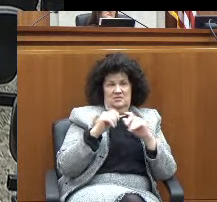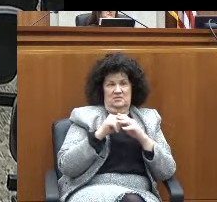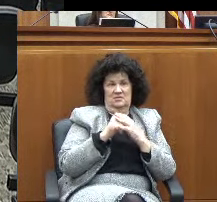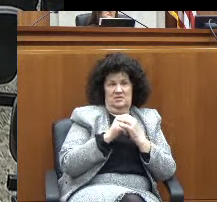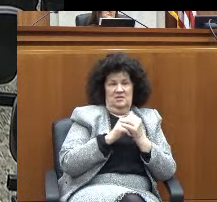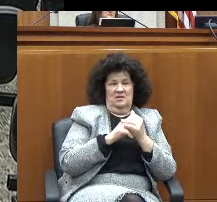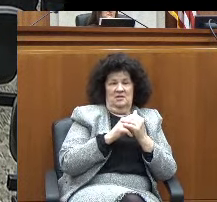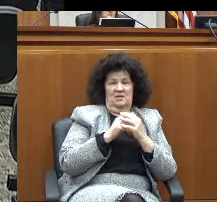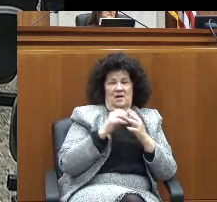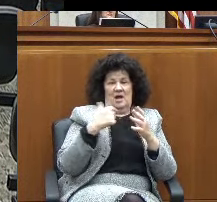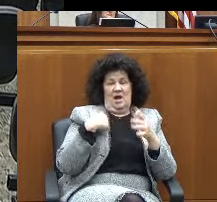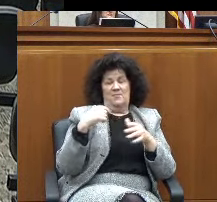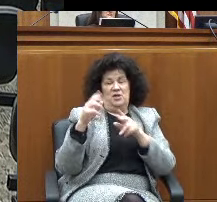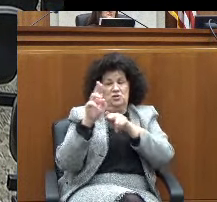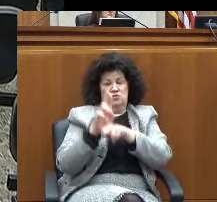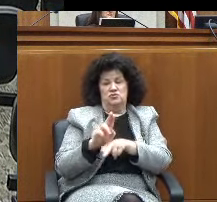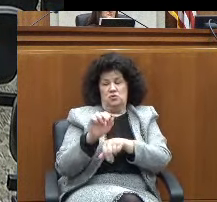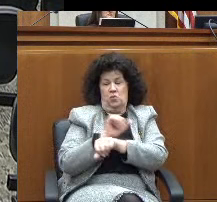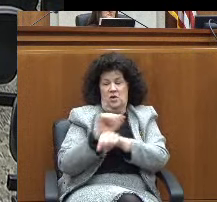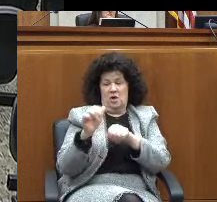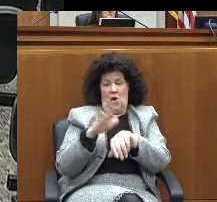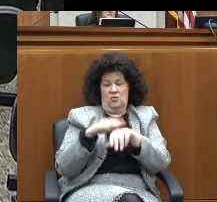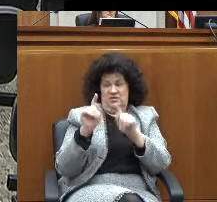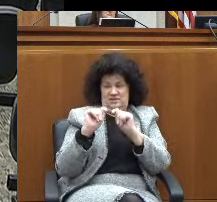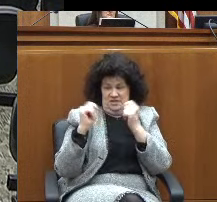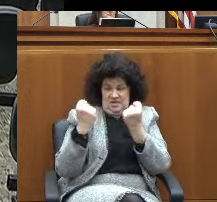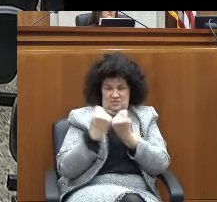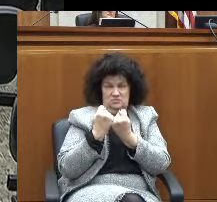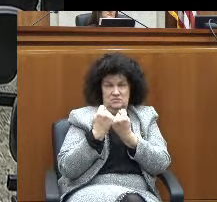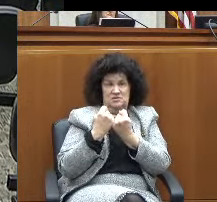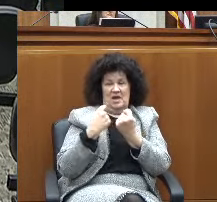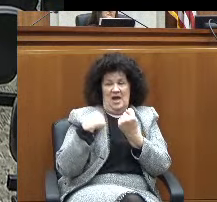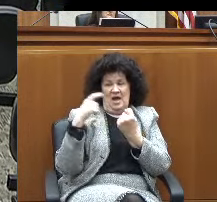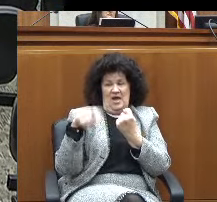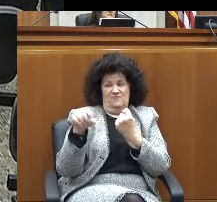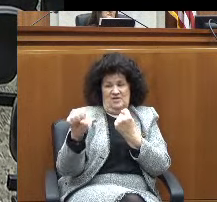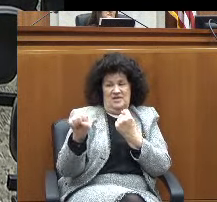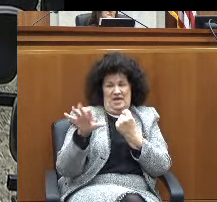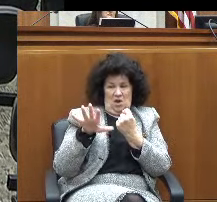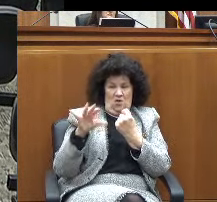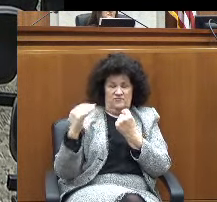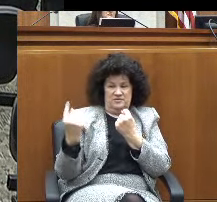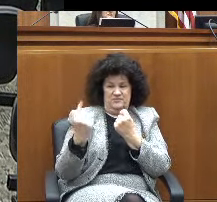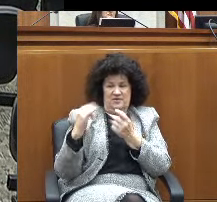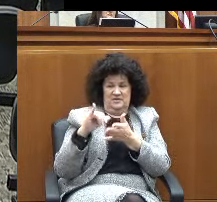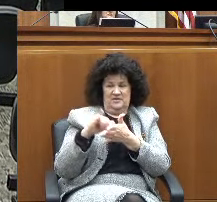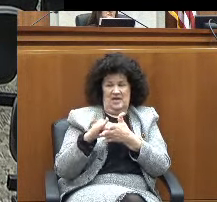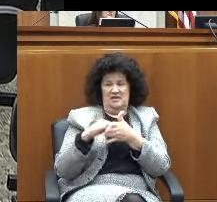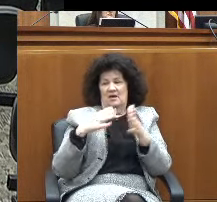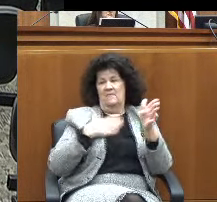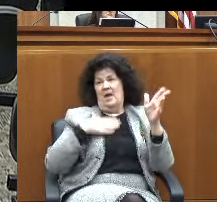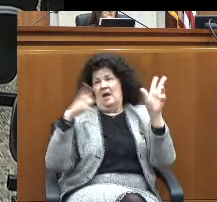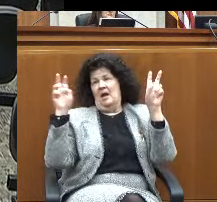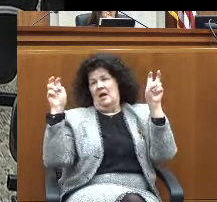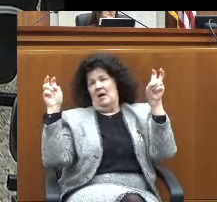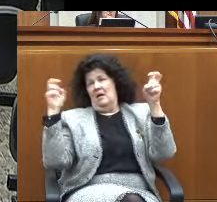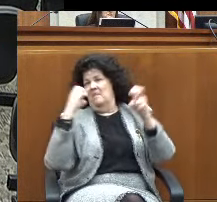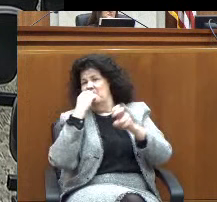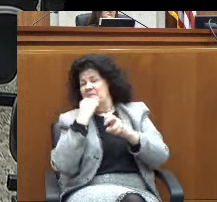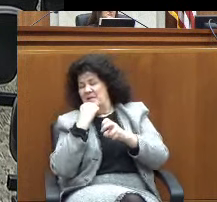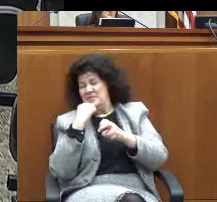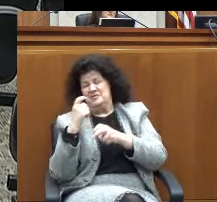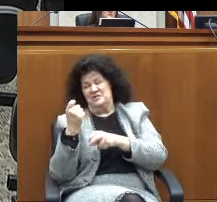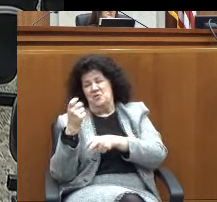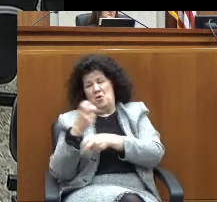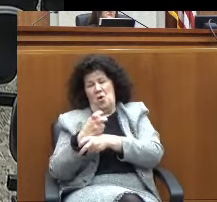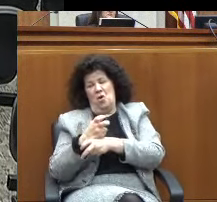something I'm used to doing. I'm used to working on teams, but having to let go of something that's my baby has been kind of hard, but